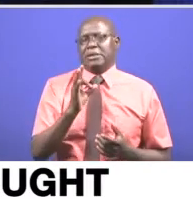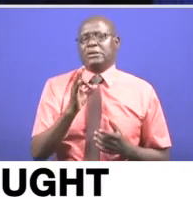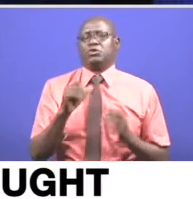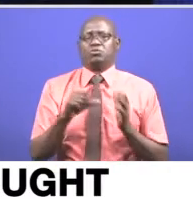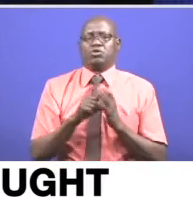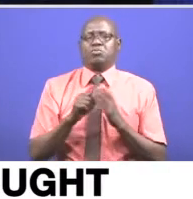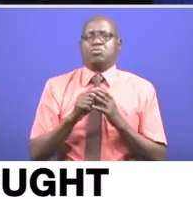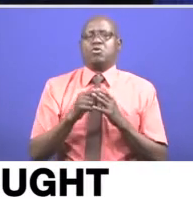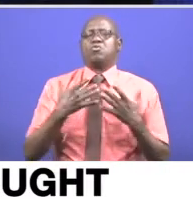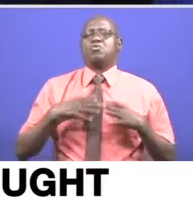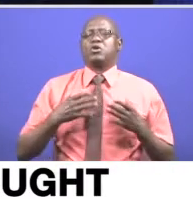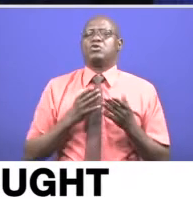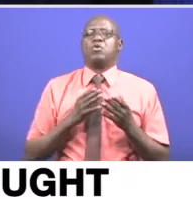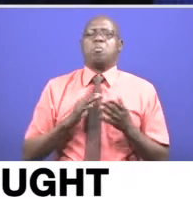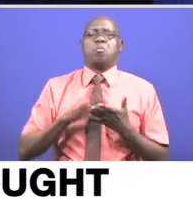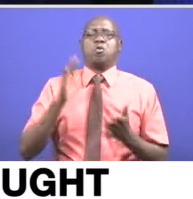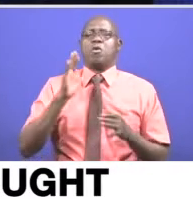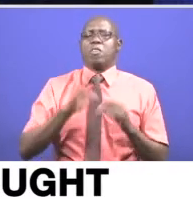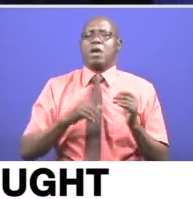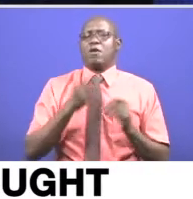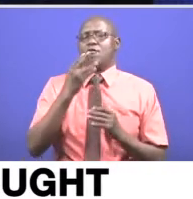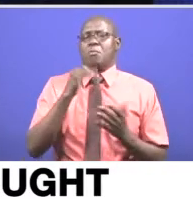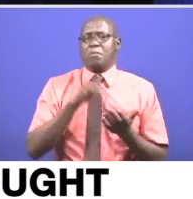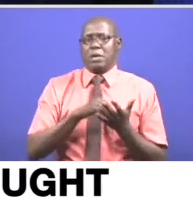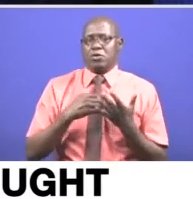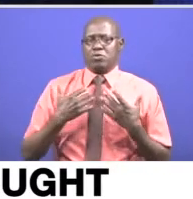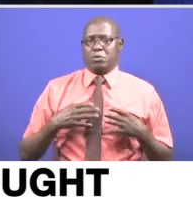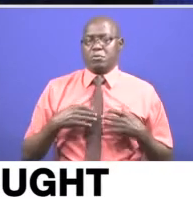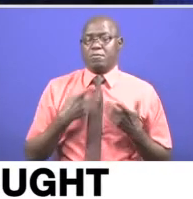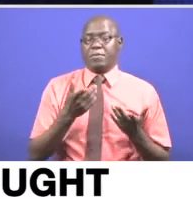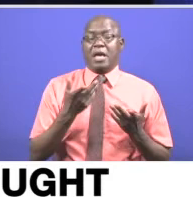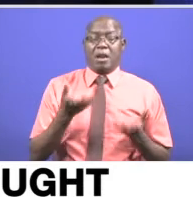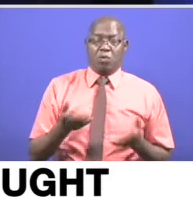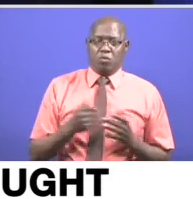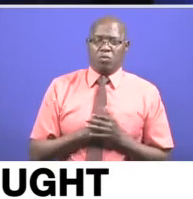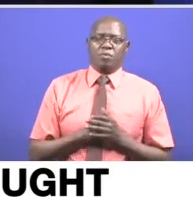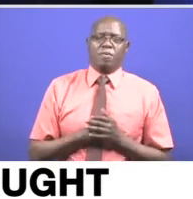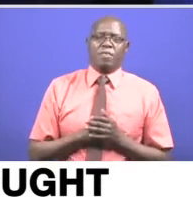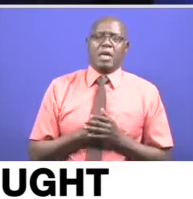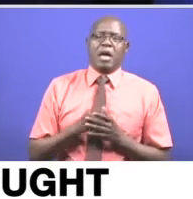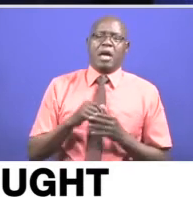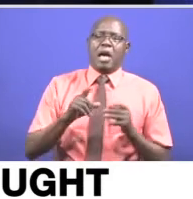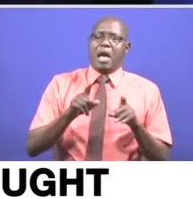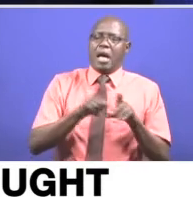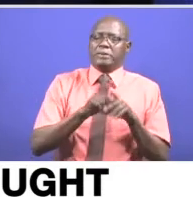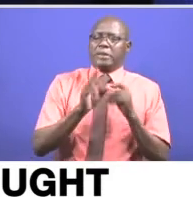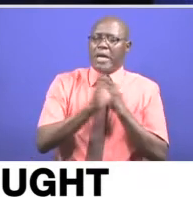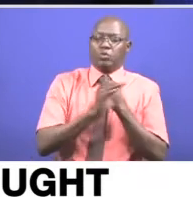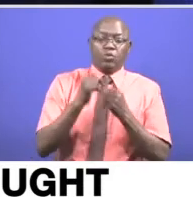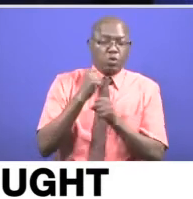people. Are we doing enough as a country in the intervention measures to ensure that